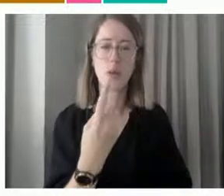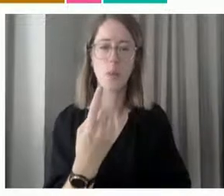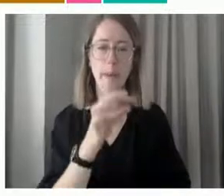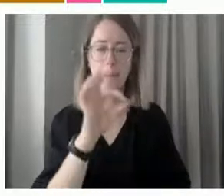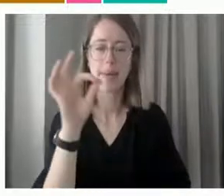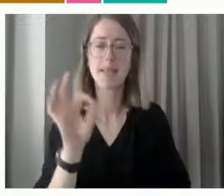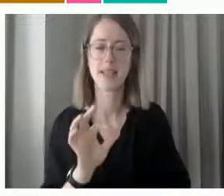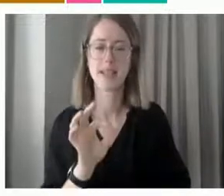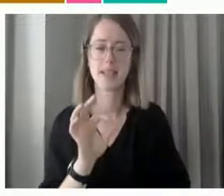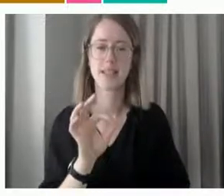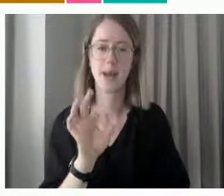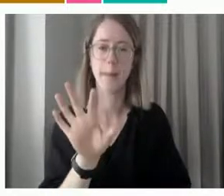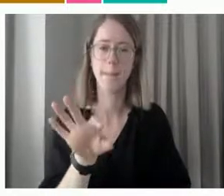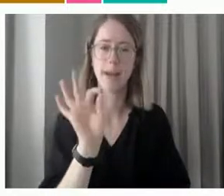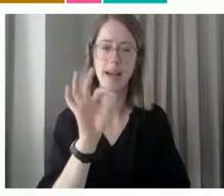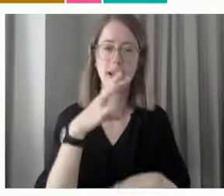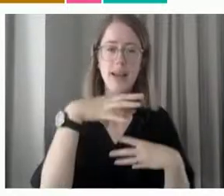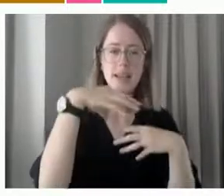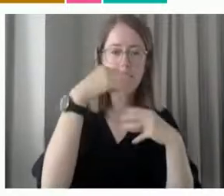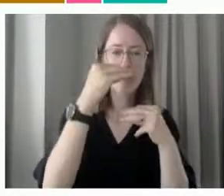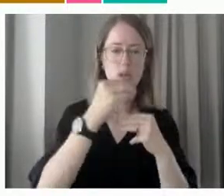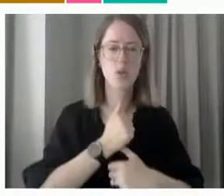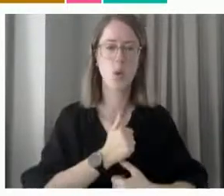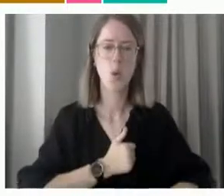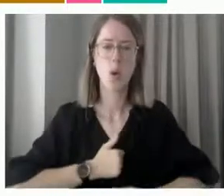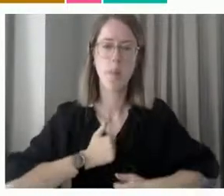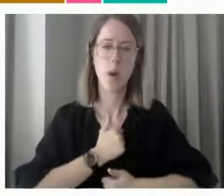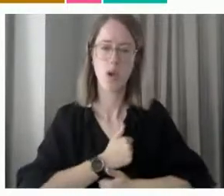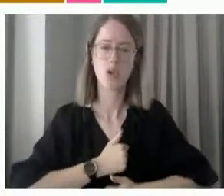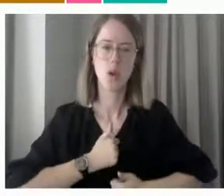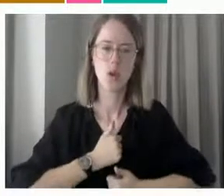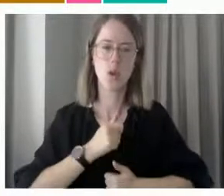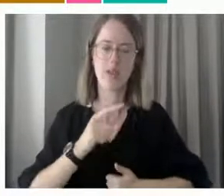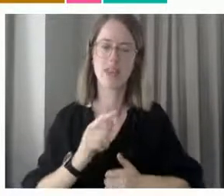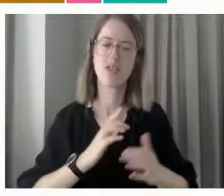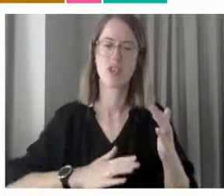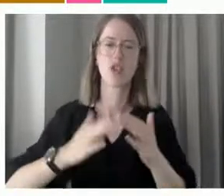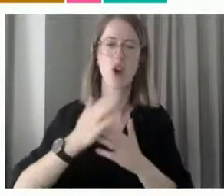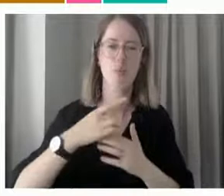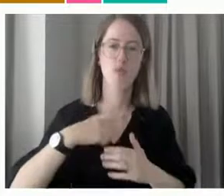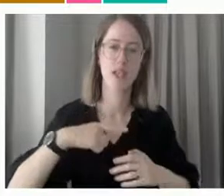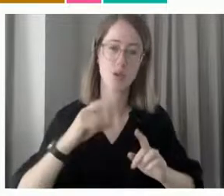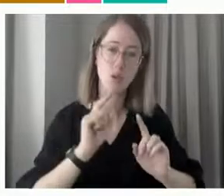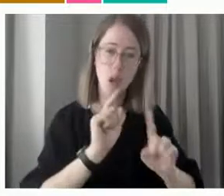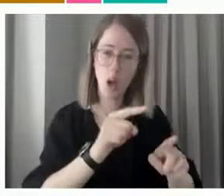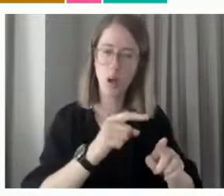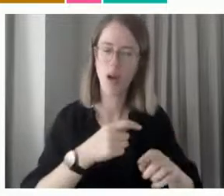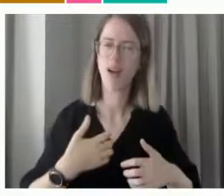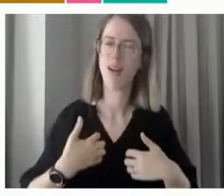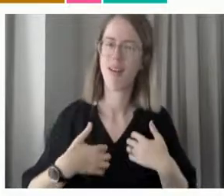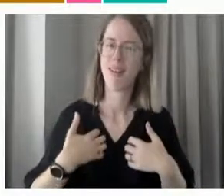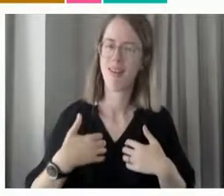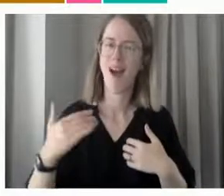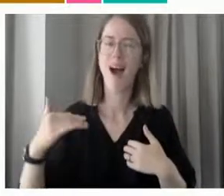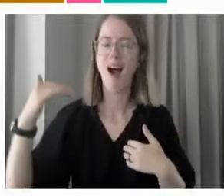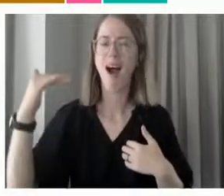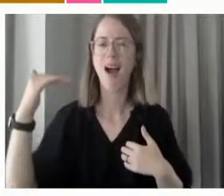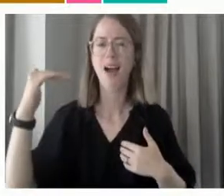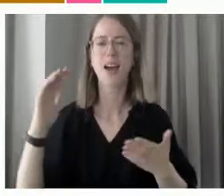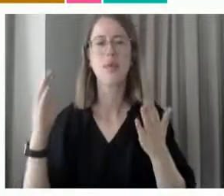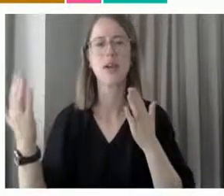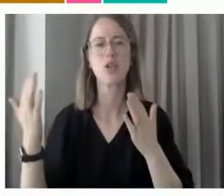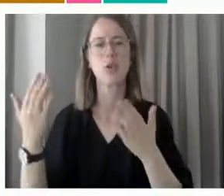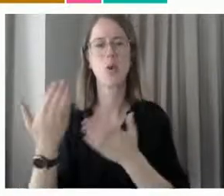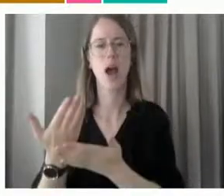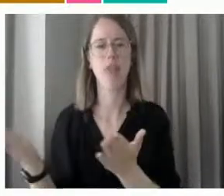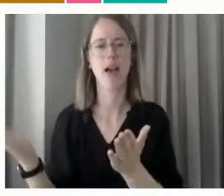are picking spiritual and emotional as the main reason for go, which is much, much higher than the normal